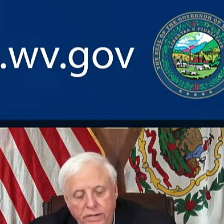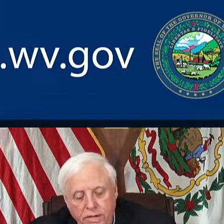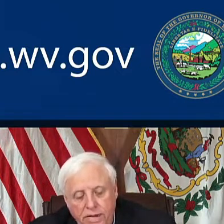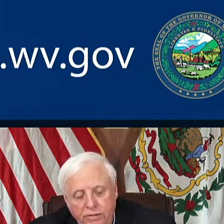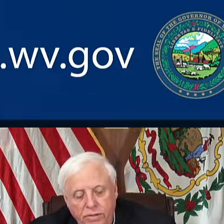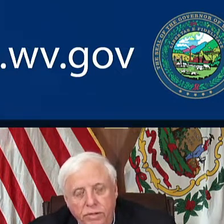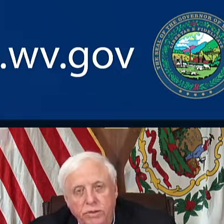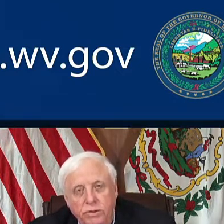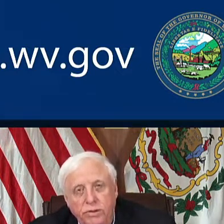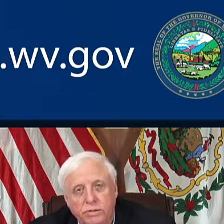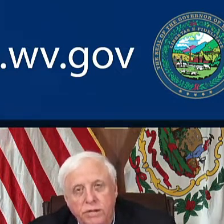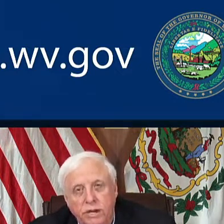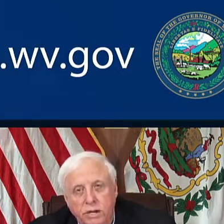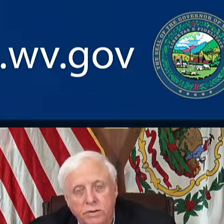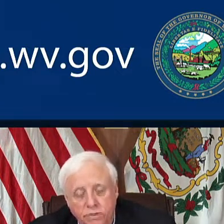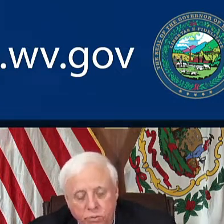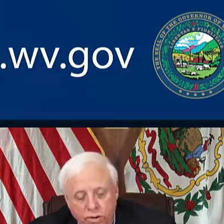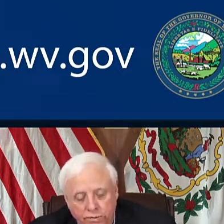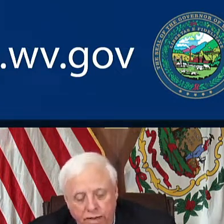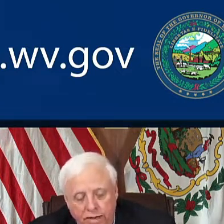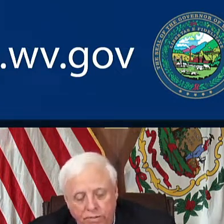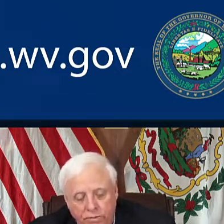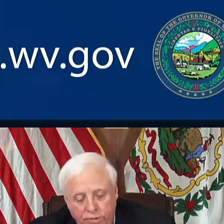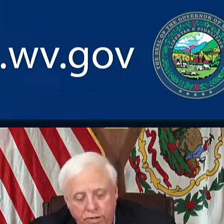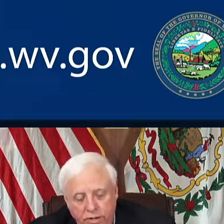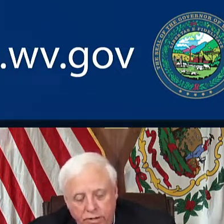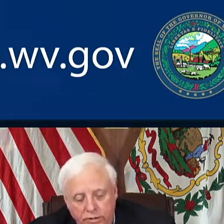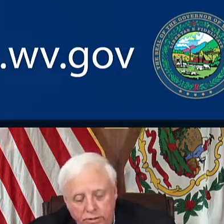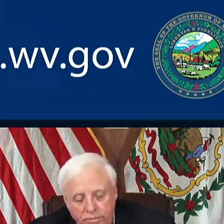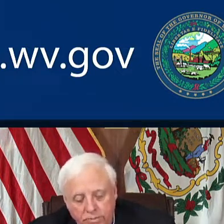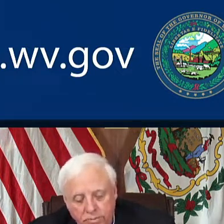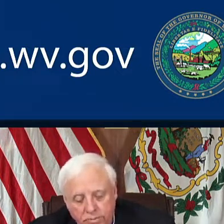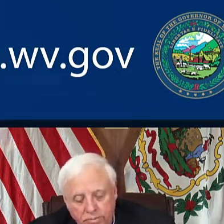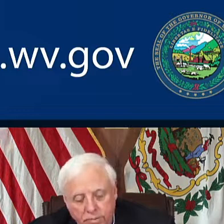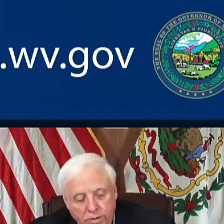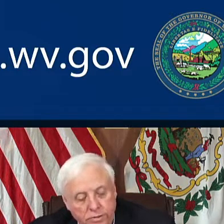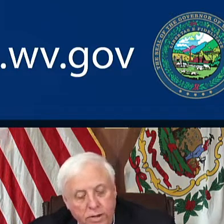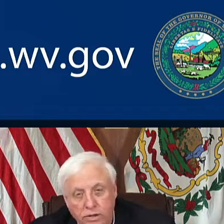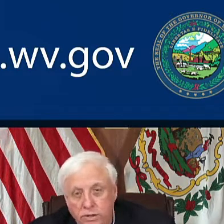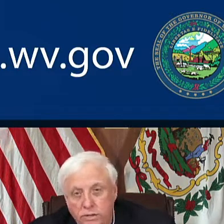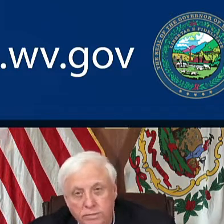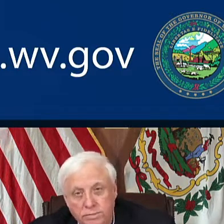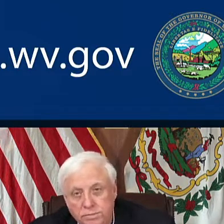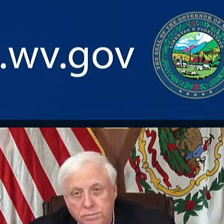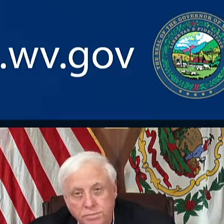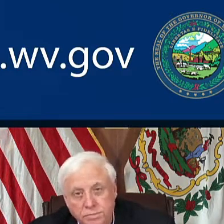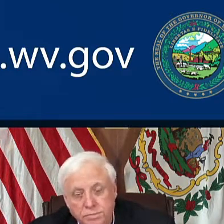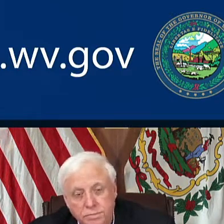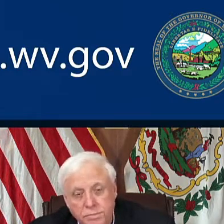215 in the ICU units and 125 on ventilators. It's not good.